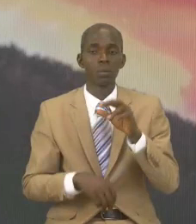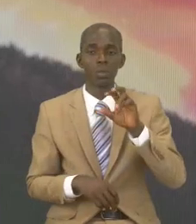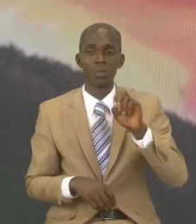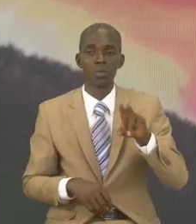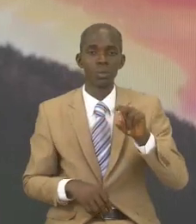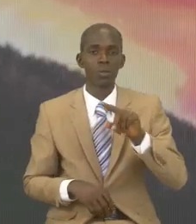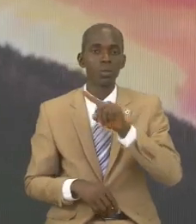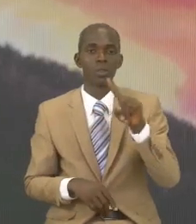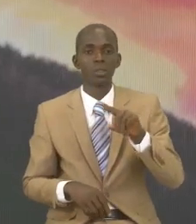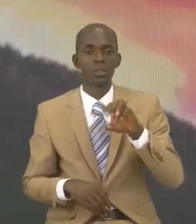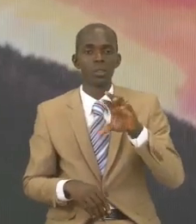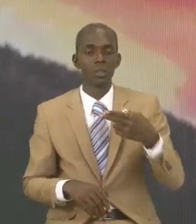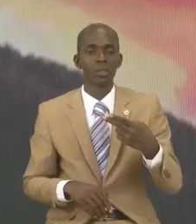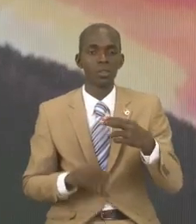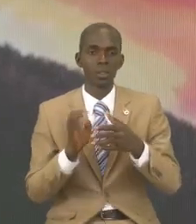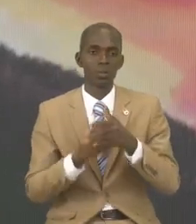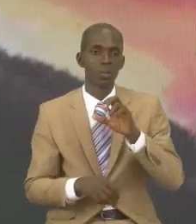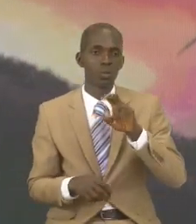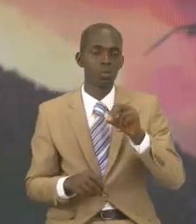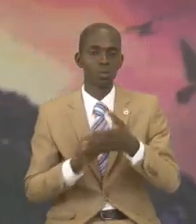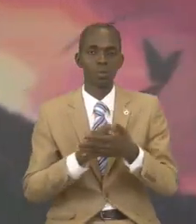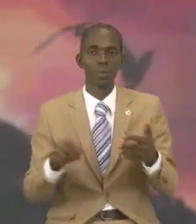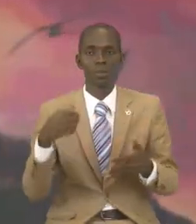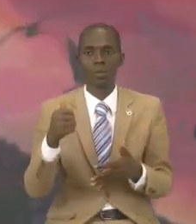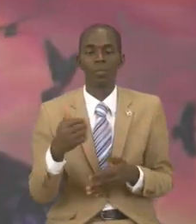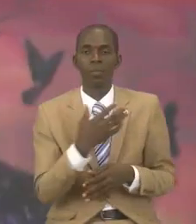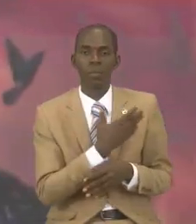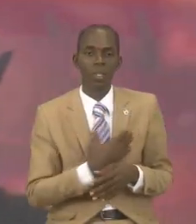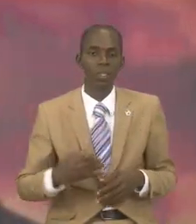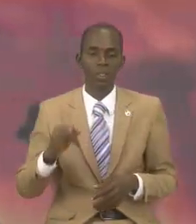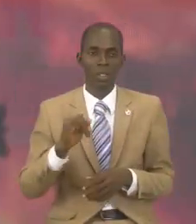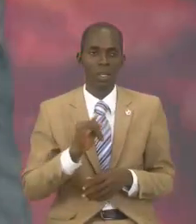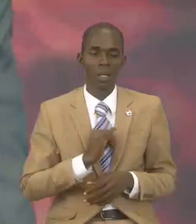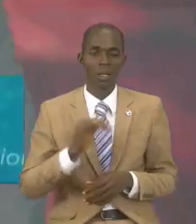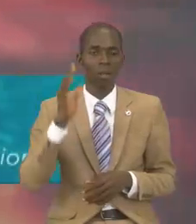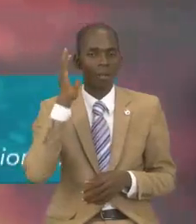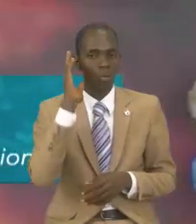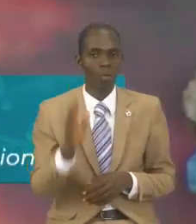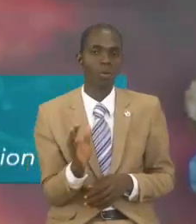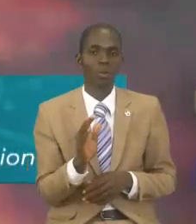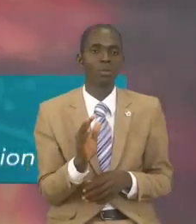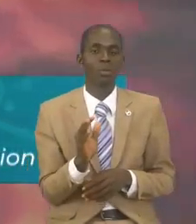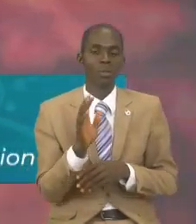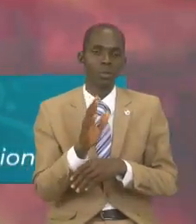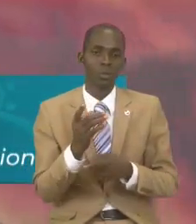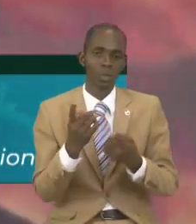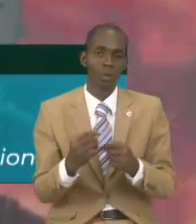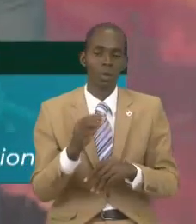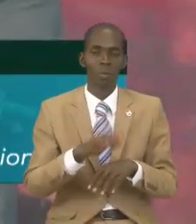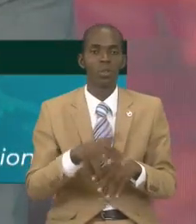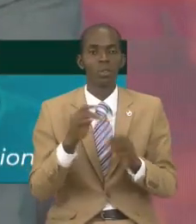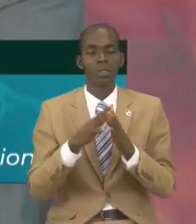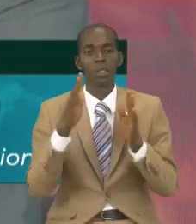verse 10. And I will pour upon the house of David and upon the inhabitants